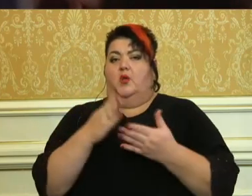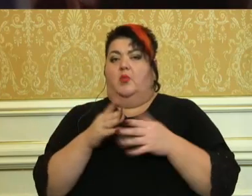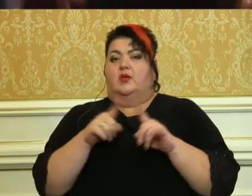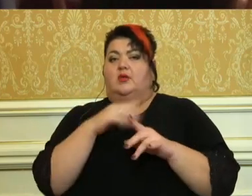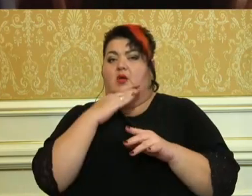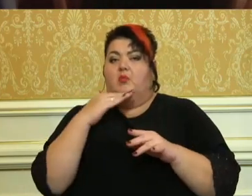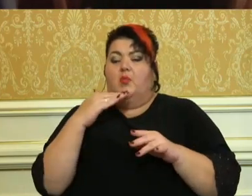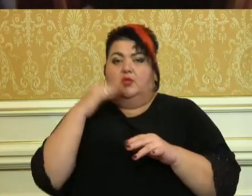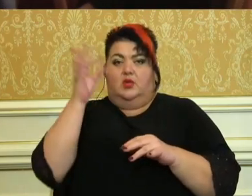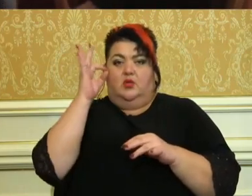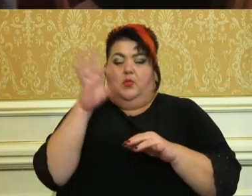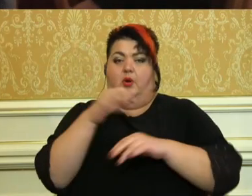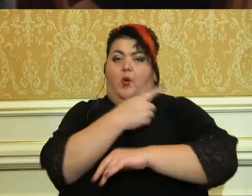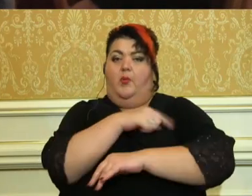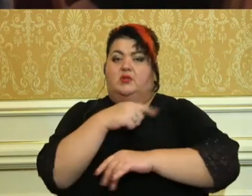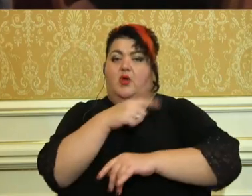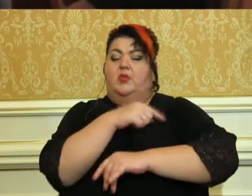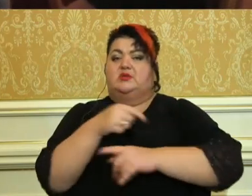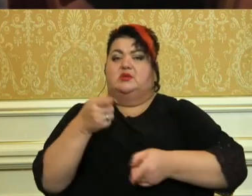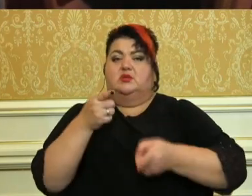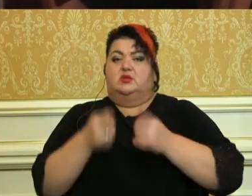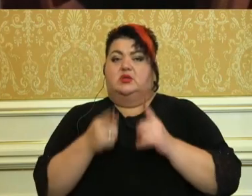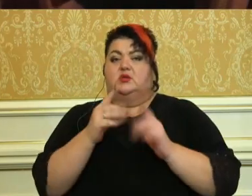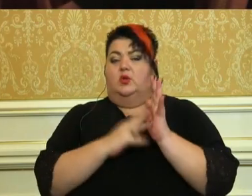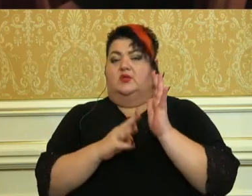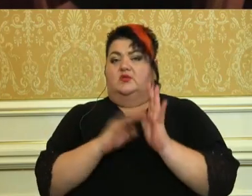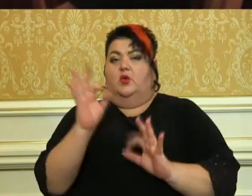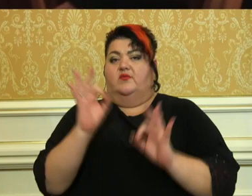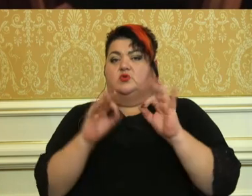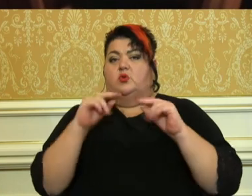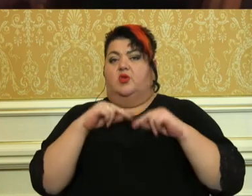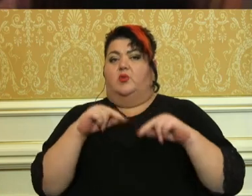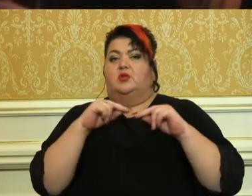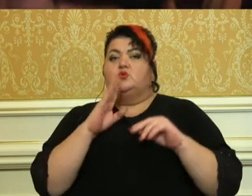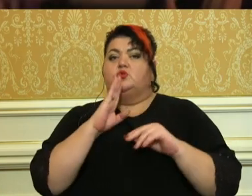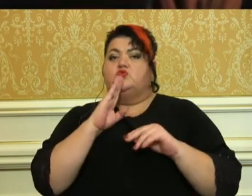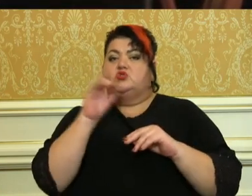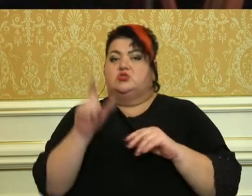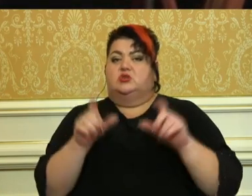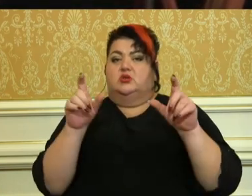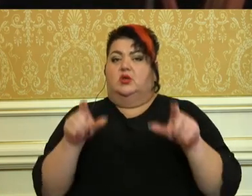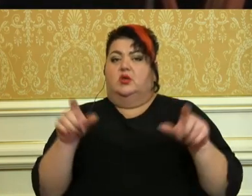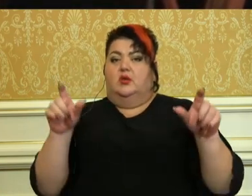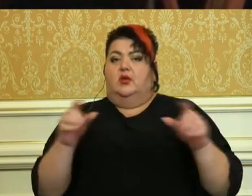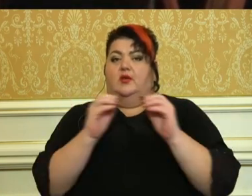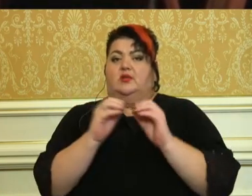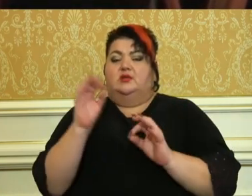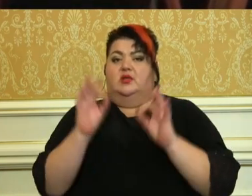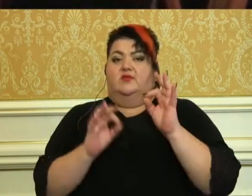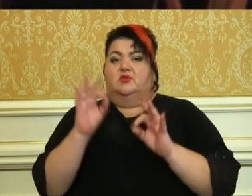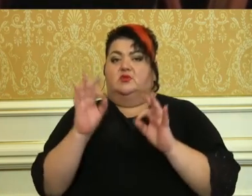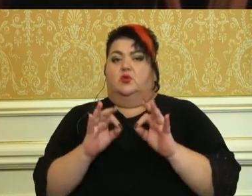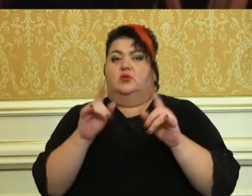panel discussion, that especially for reminding a lot of issues dealing with healthcare.